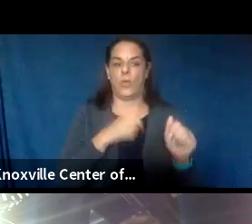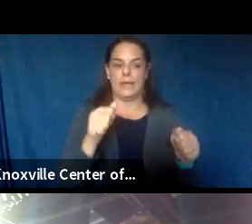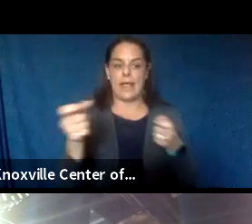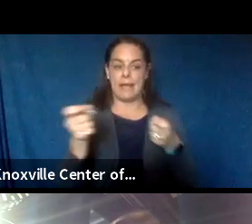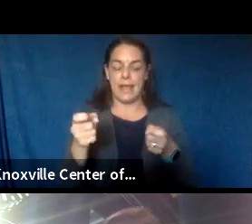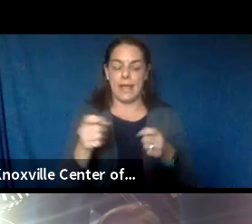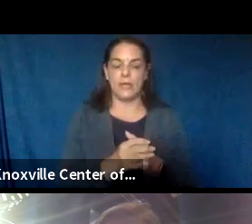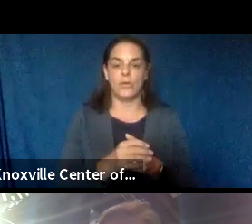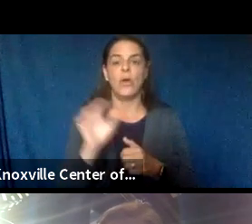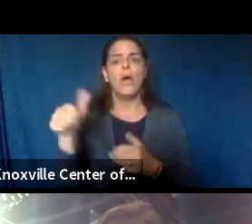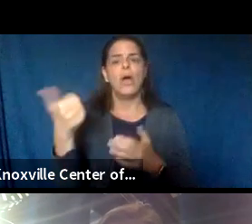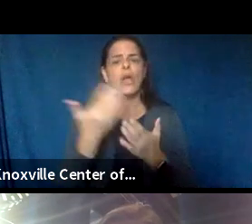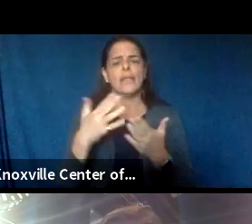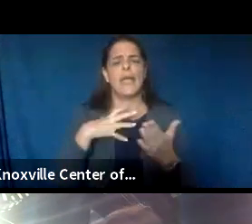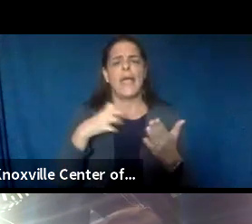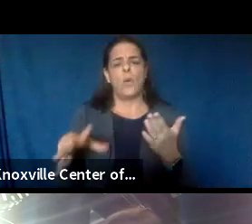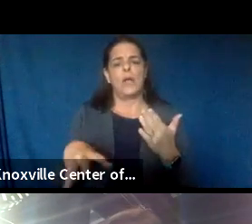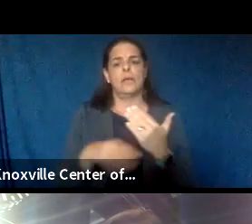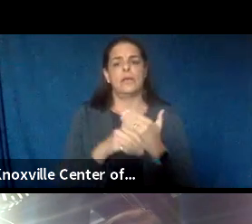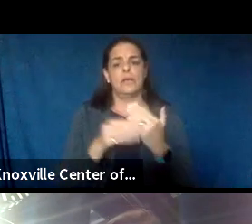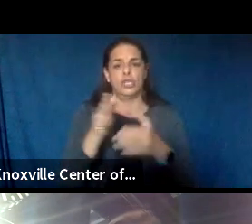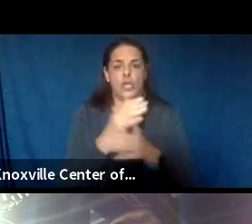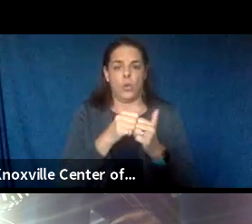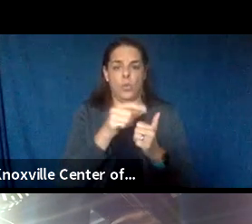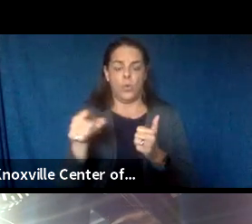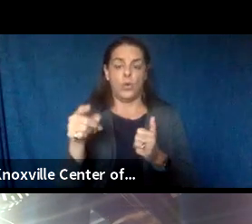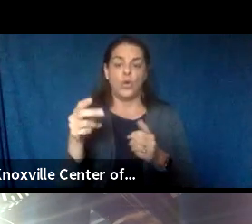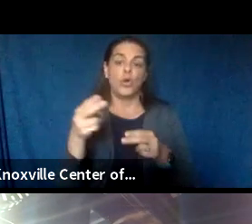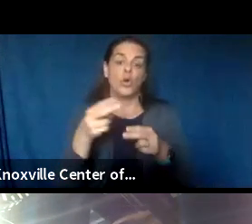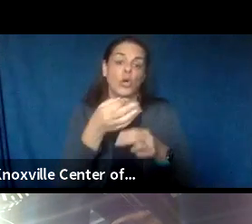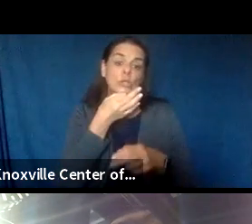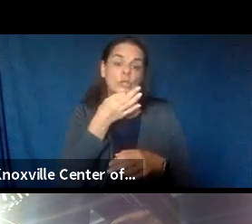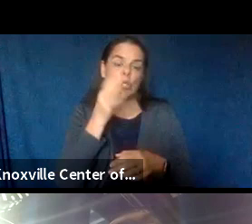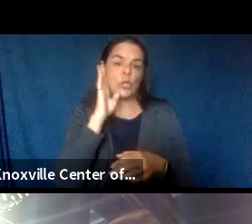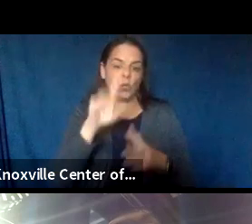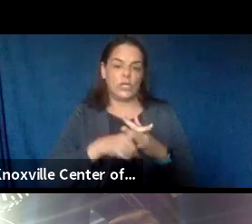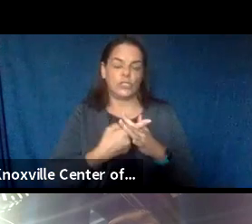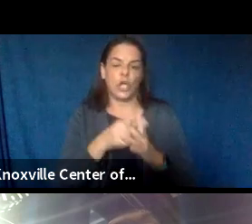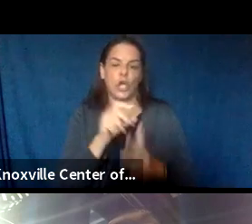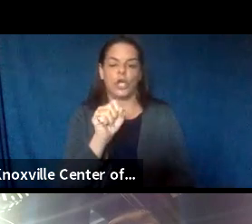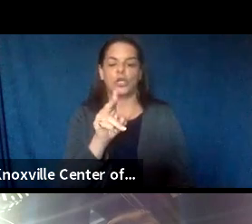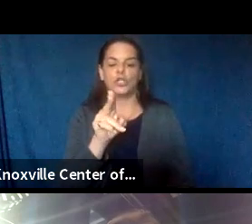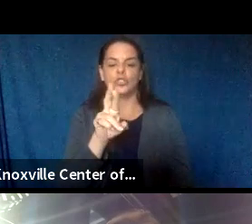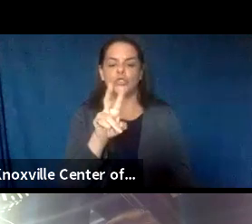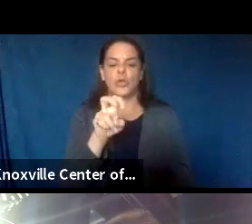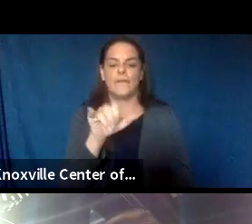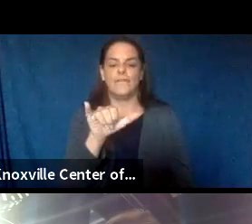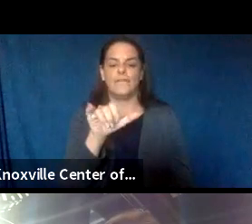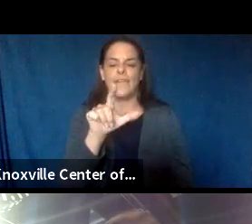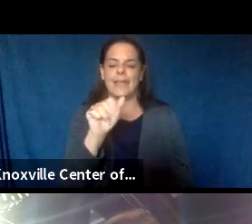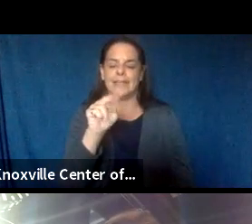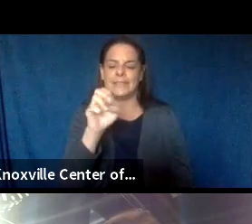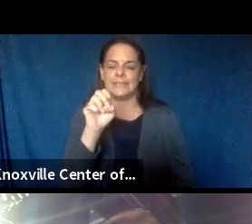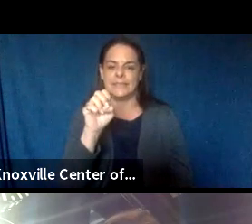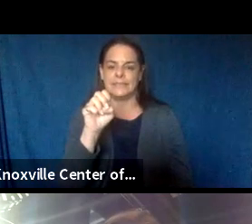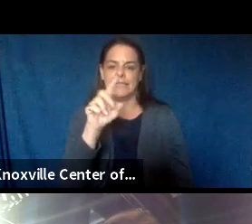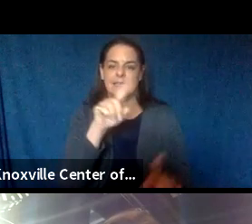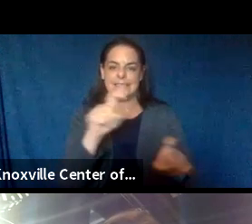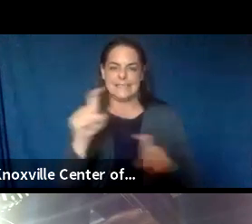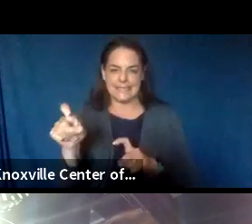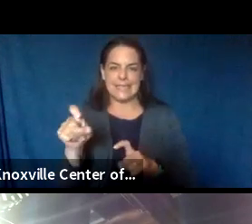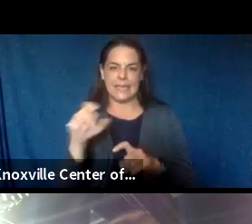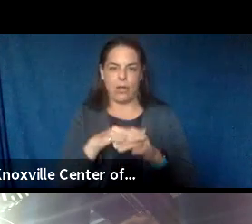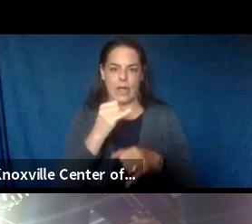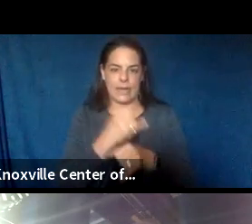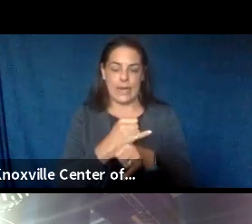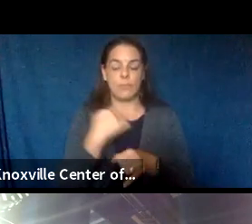other thing I want to share with you is that we're going to soon begin surveillance testing on the campus. We have converted existing labs of some of